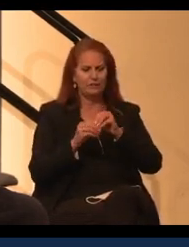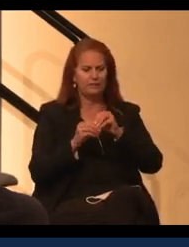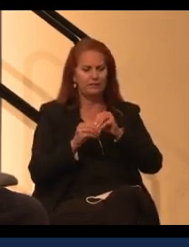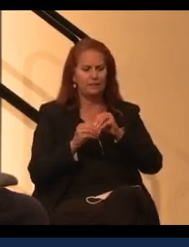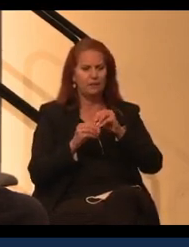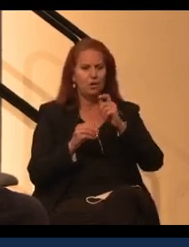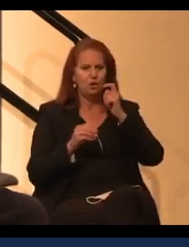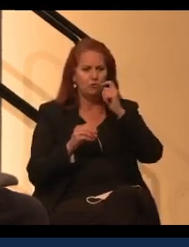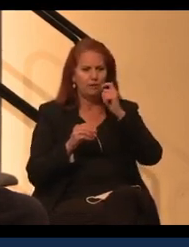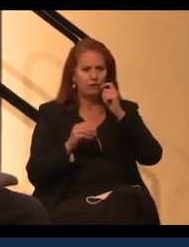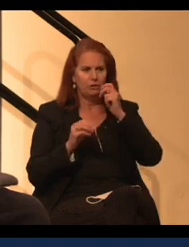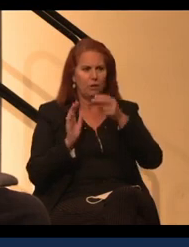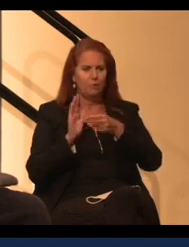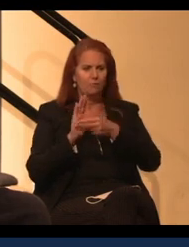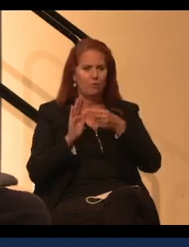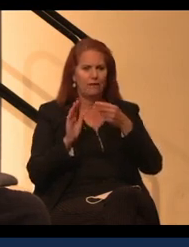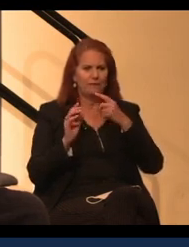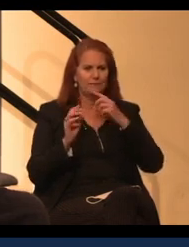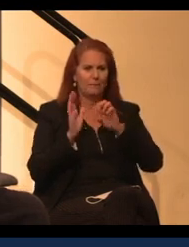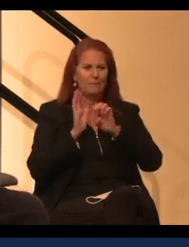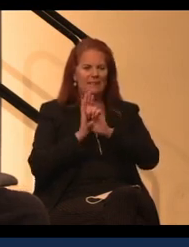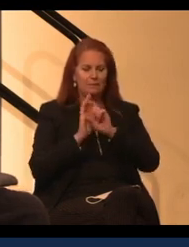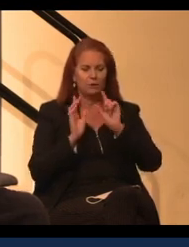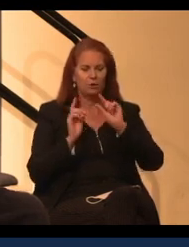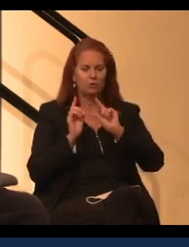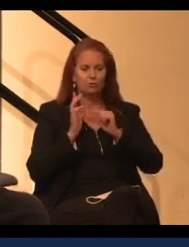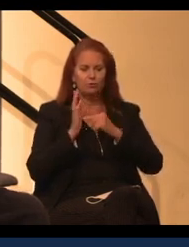profiling, with some examples that I'll share with you in a bit.